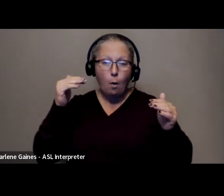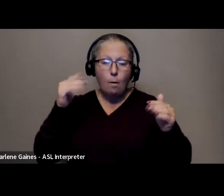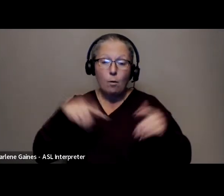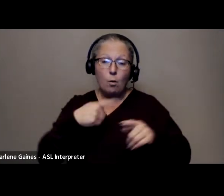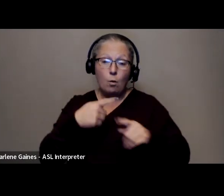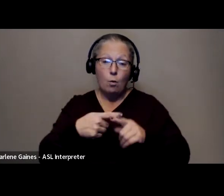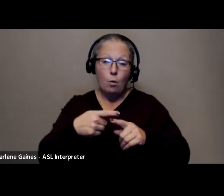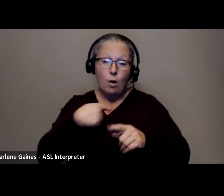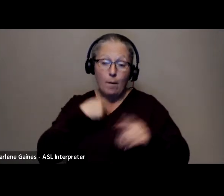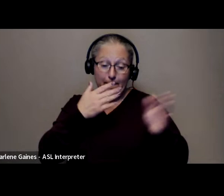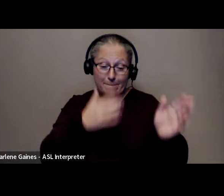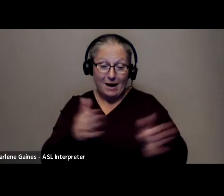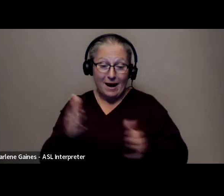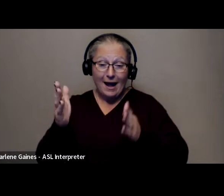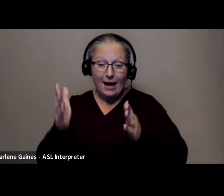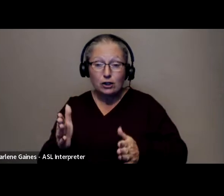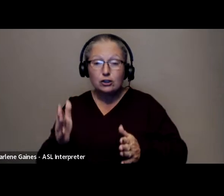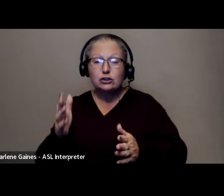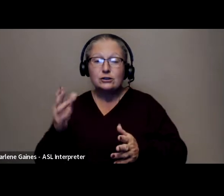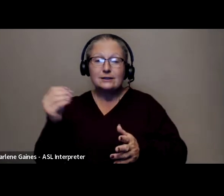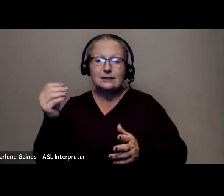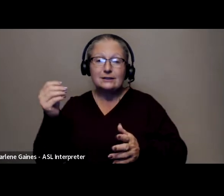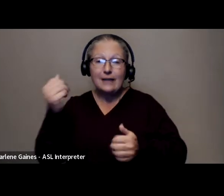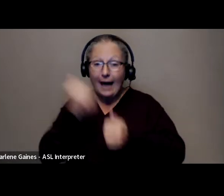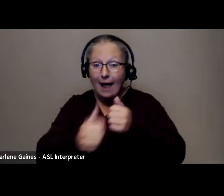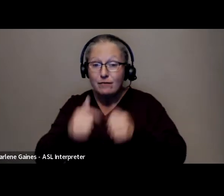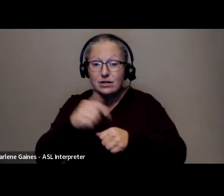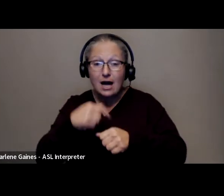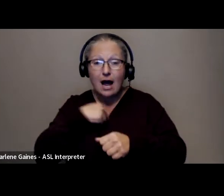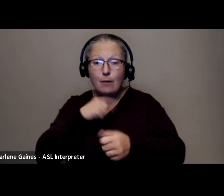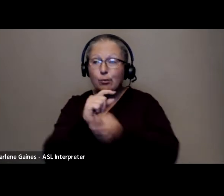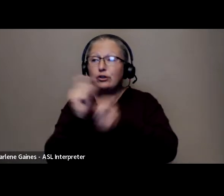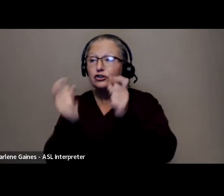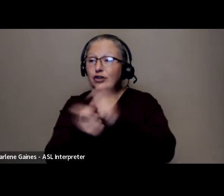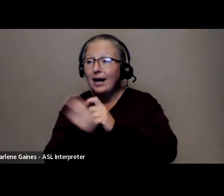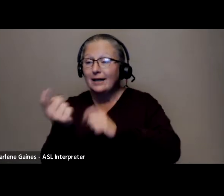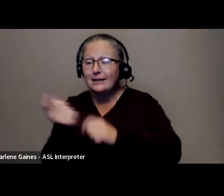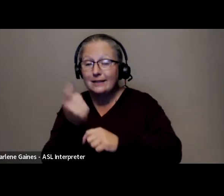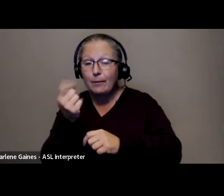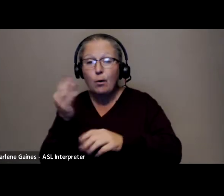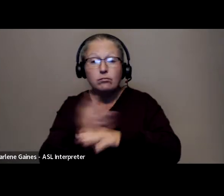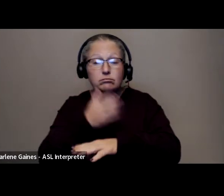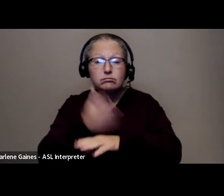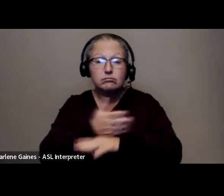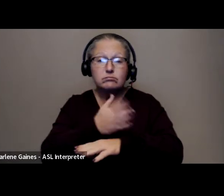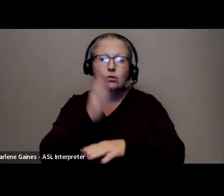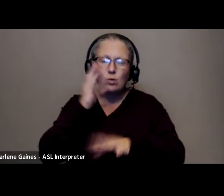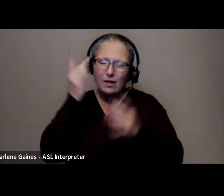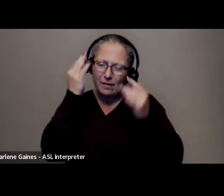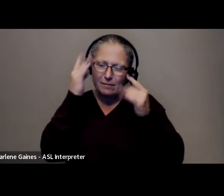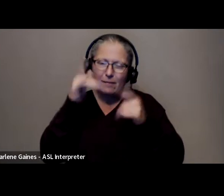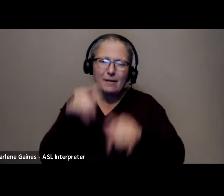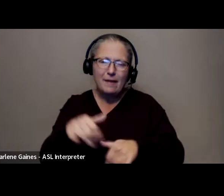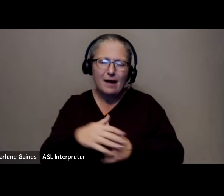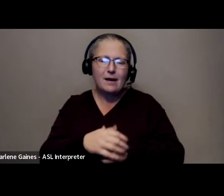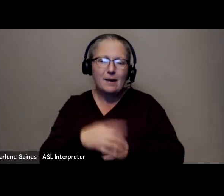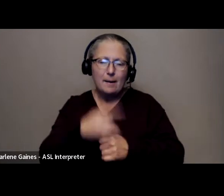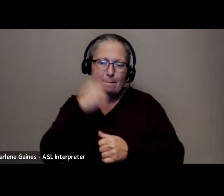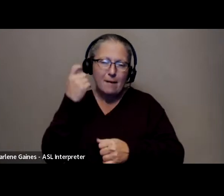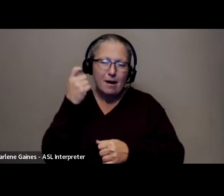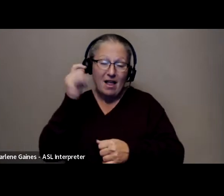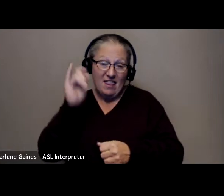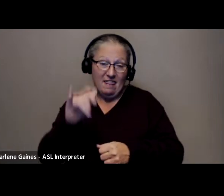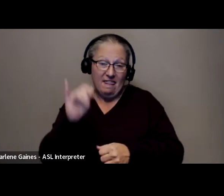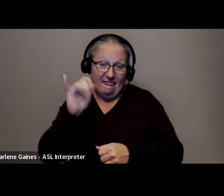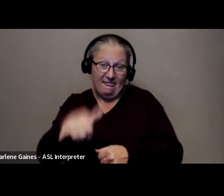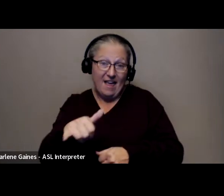when our planners and every time we redo something, that we'll really take that into consideration, because I think that